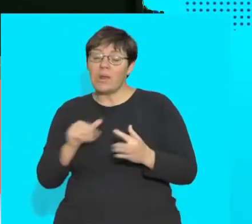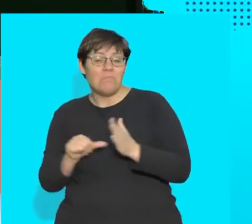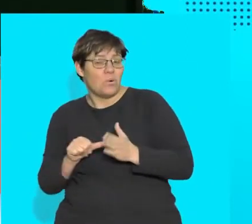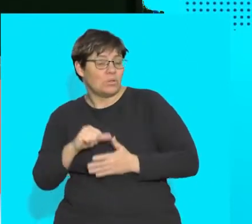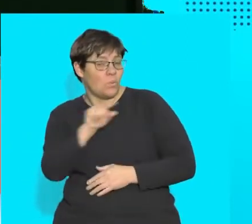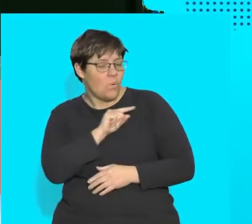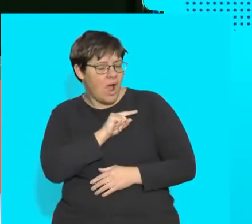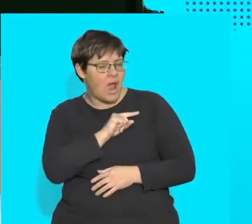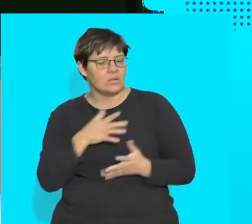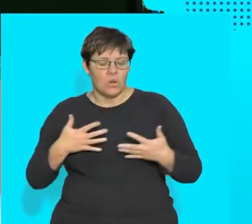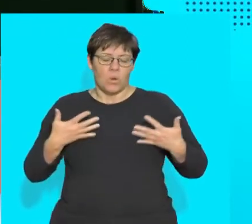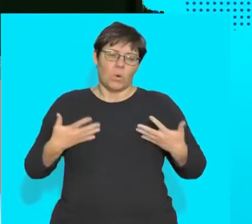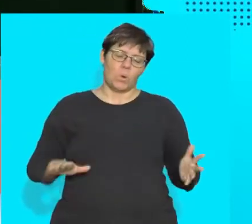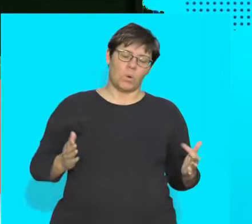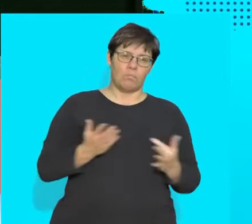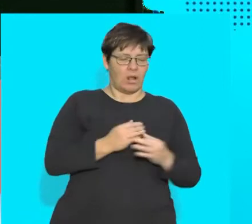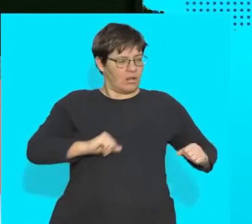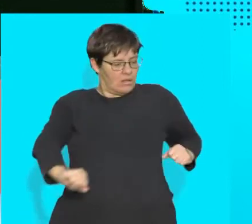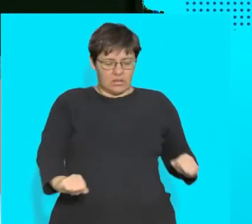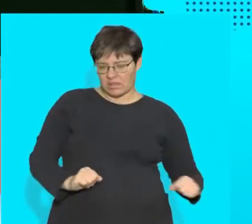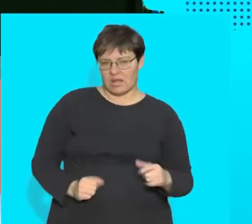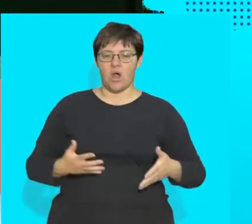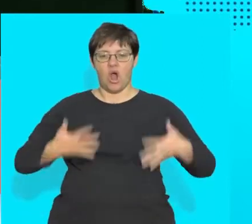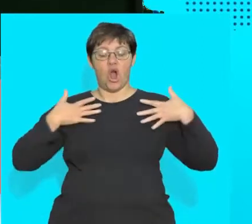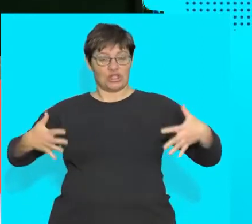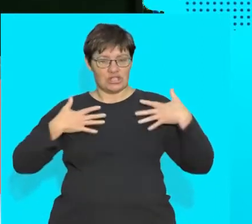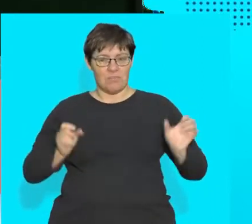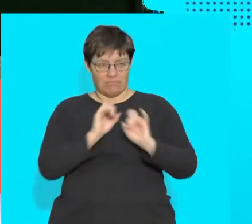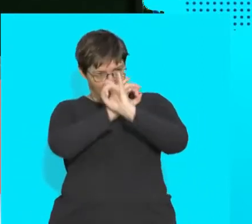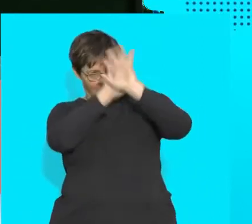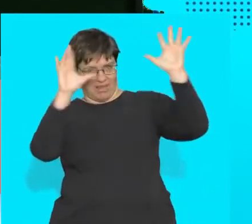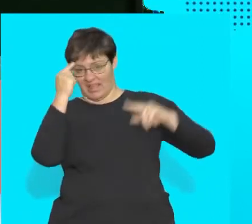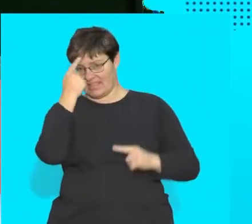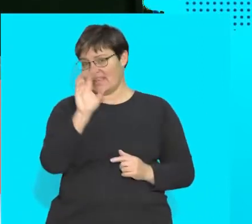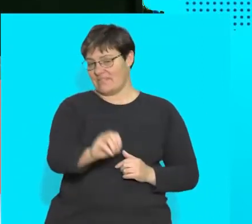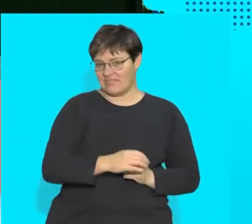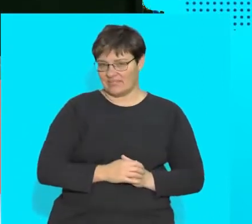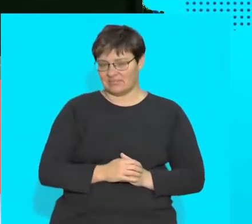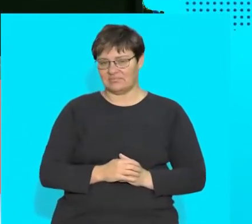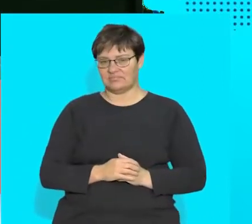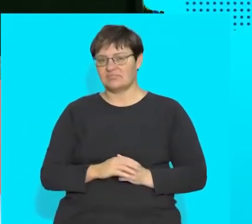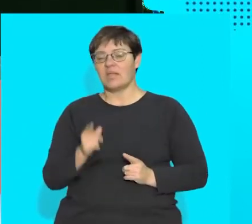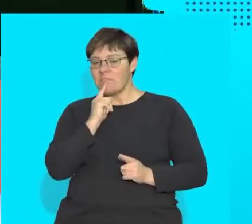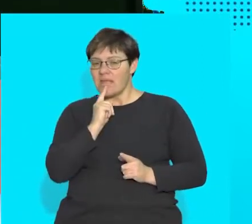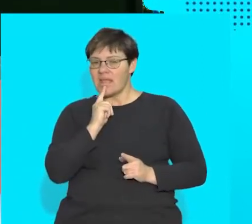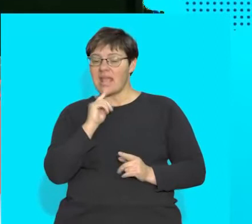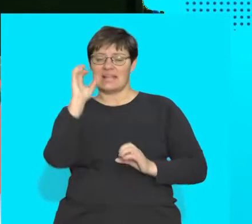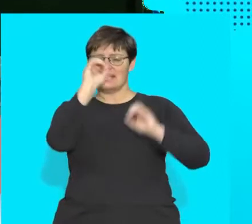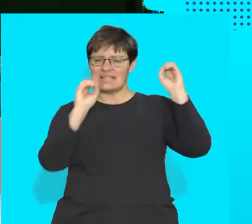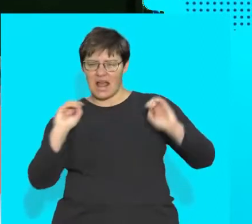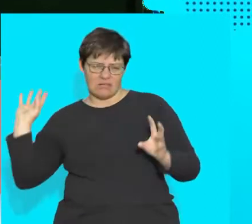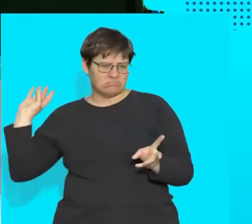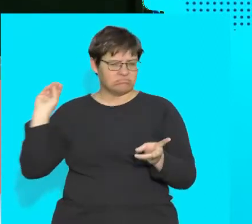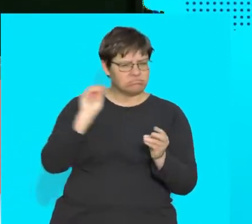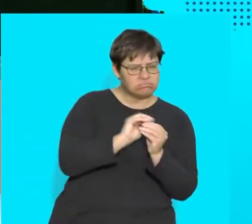really important just so that the blood can flow and the oxygen can flow and can make us clearer. We are recapping the cell.